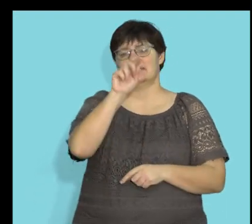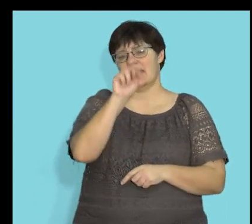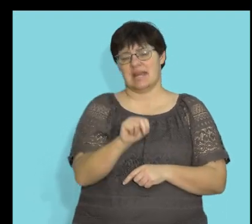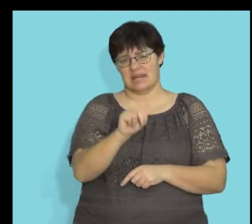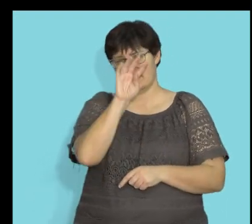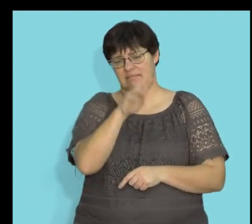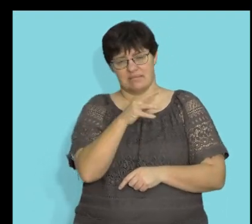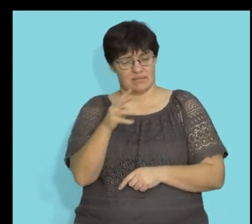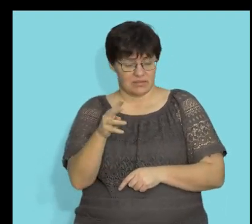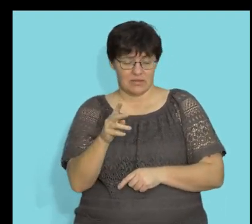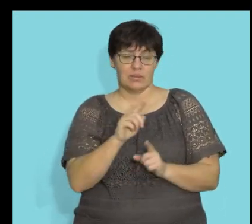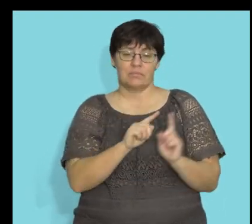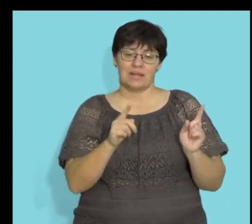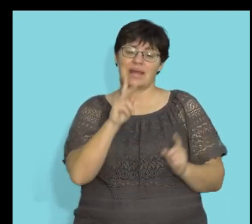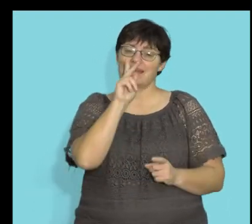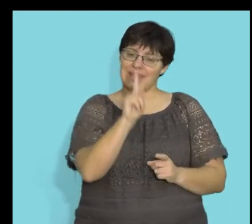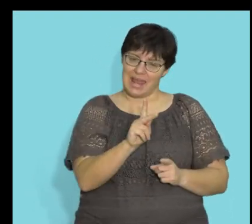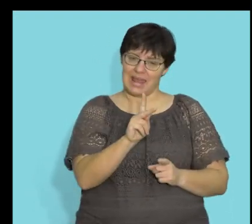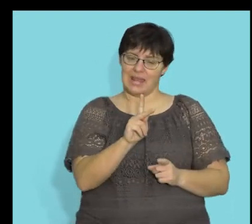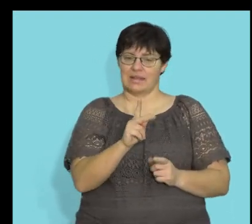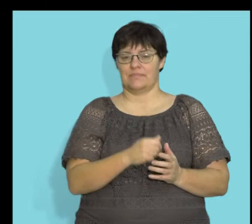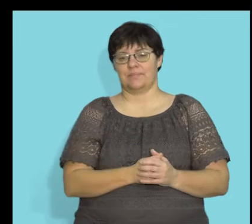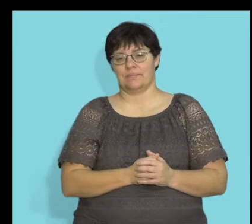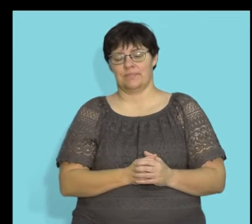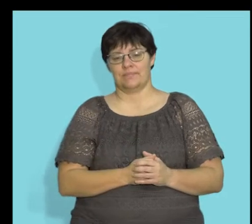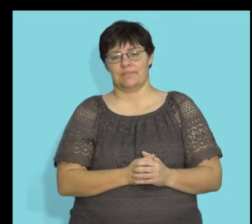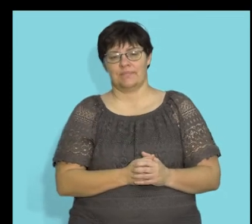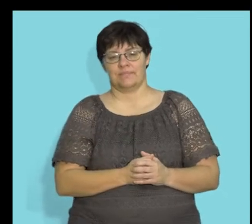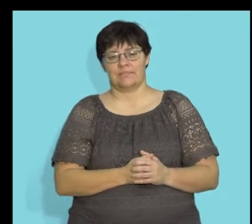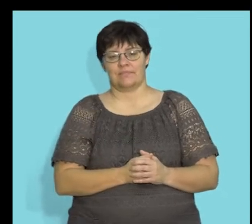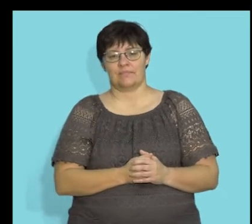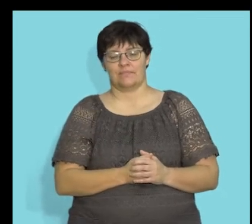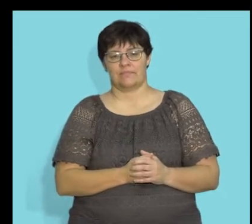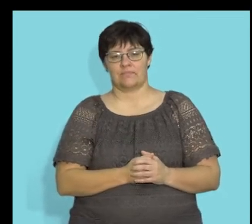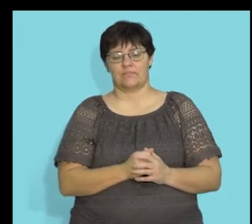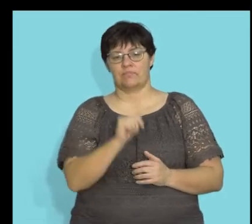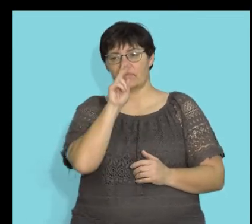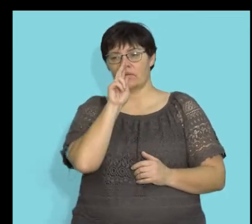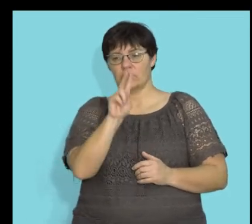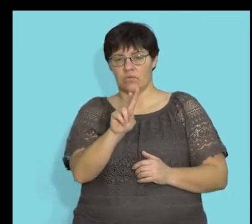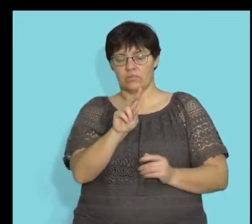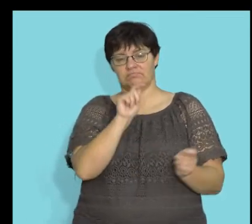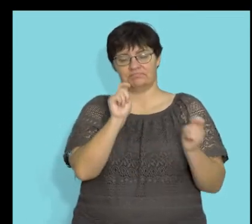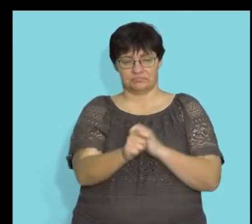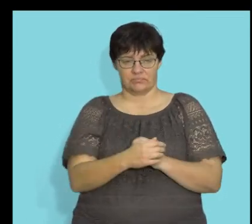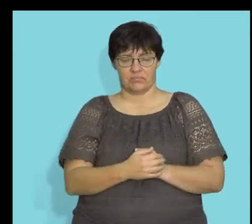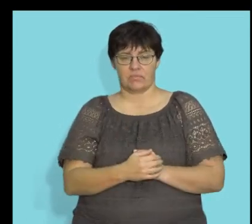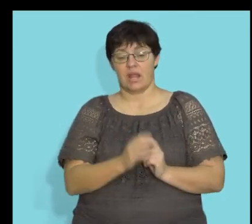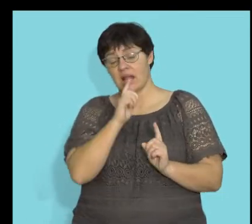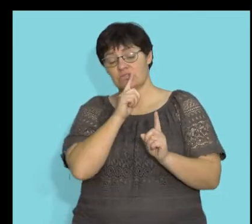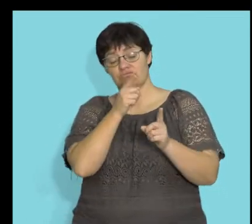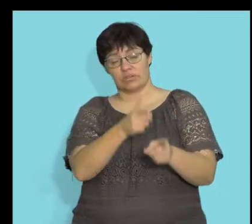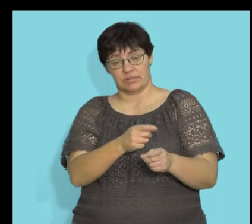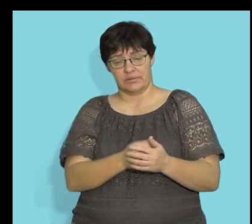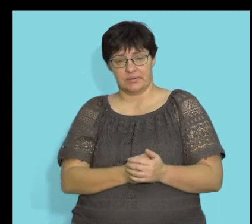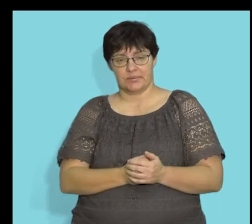as your Tn formula, except now there is a k involved. So if I look at my substitution